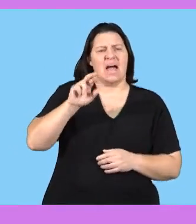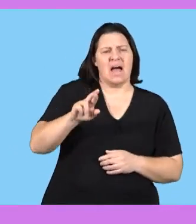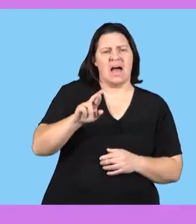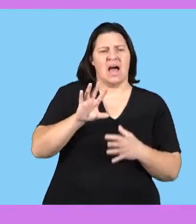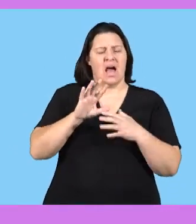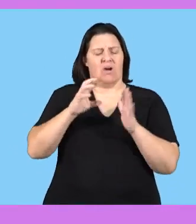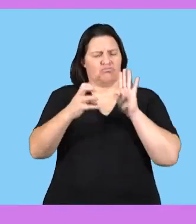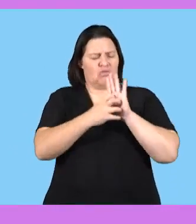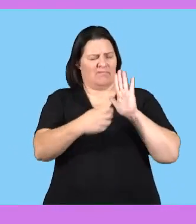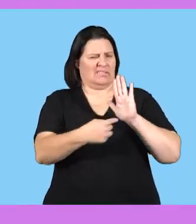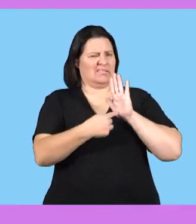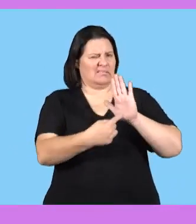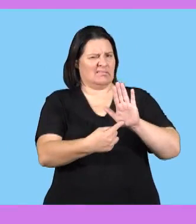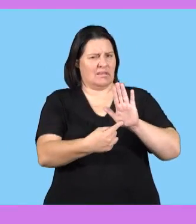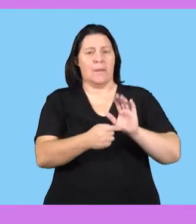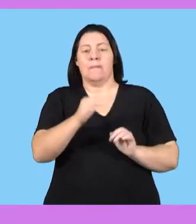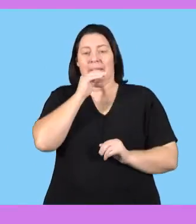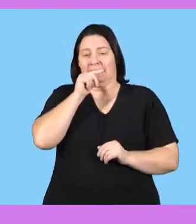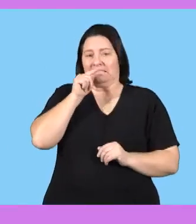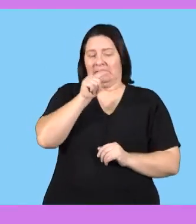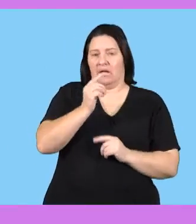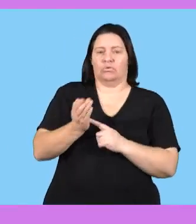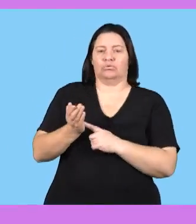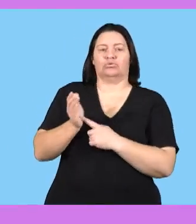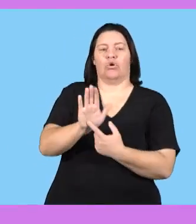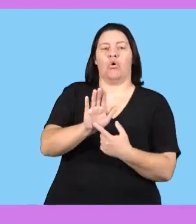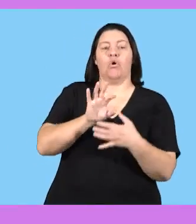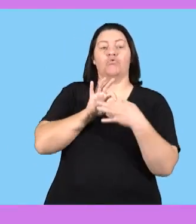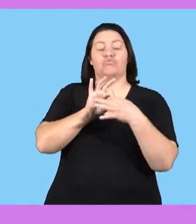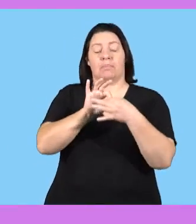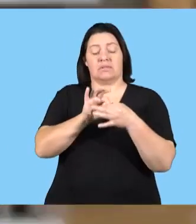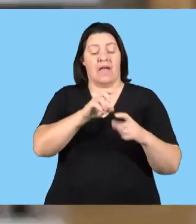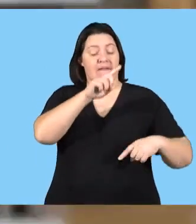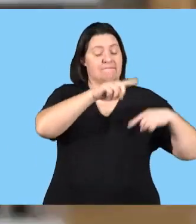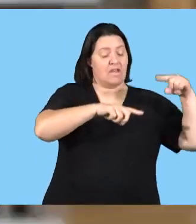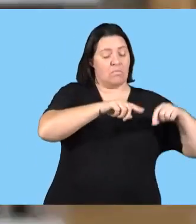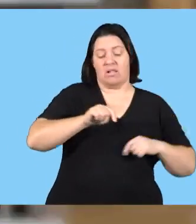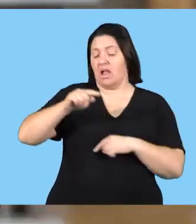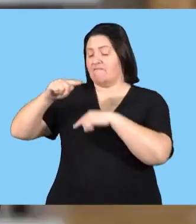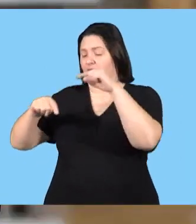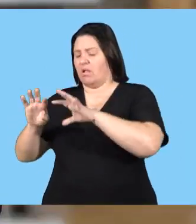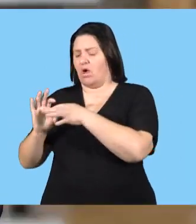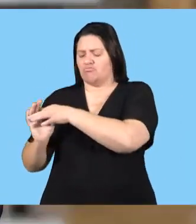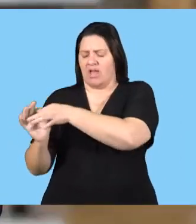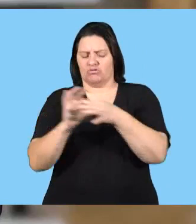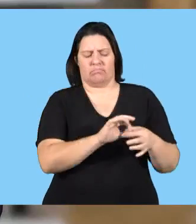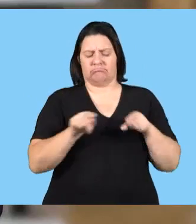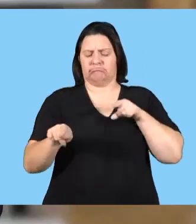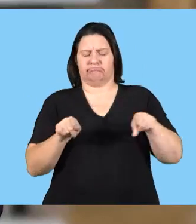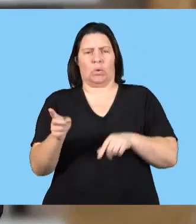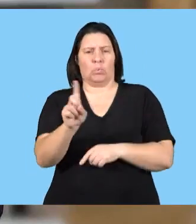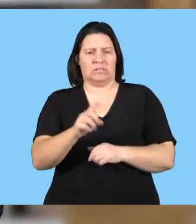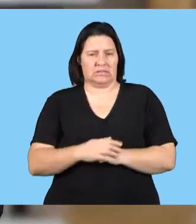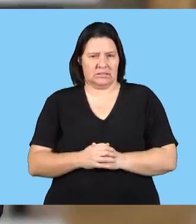graphs, we are referring to graphs which are showing the relationship between two variables. And what is